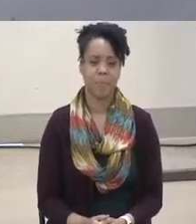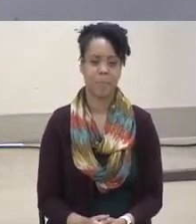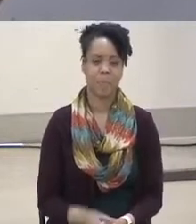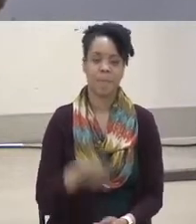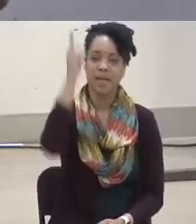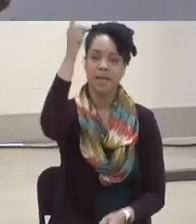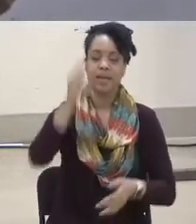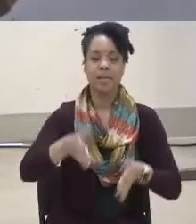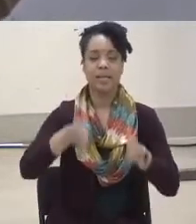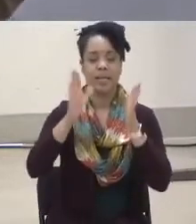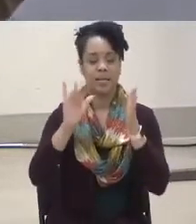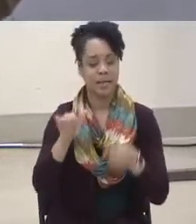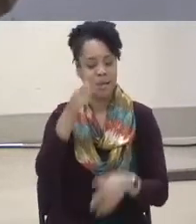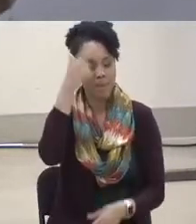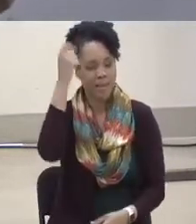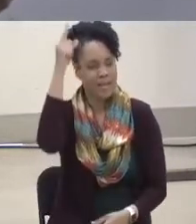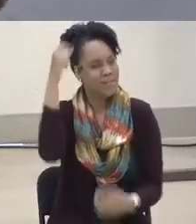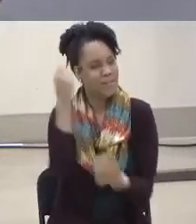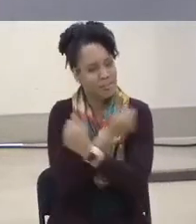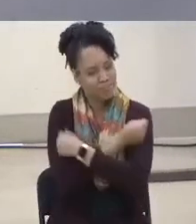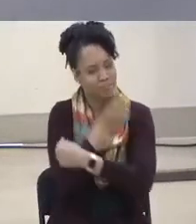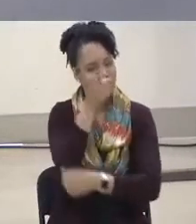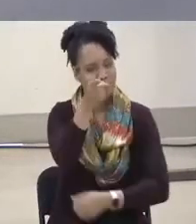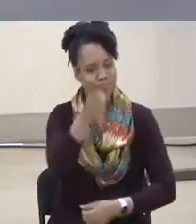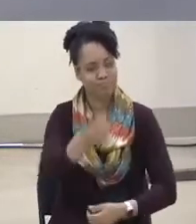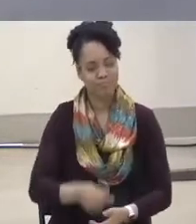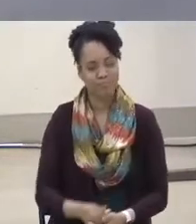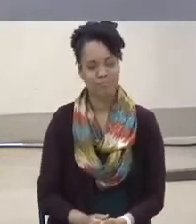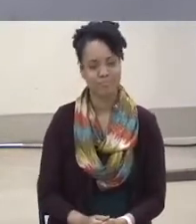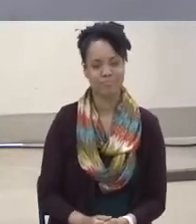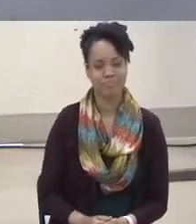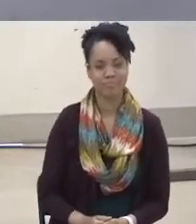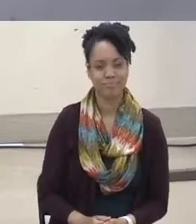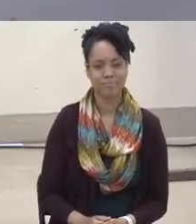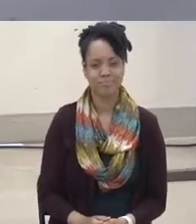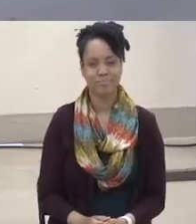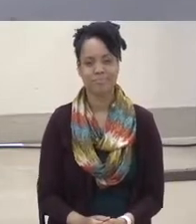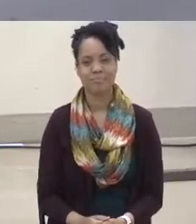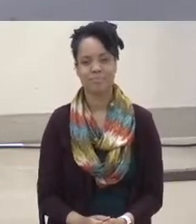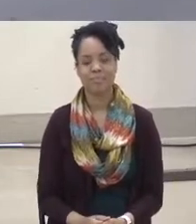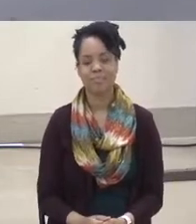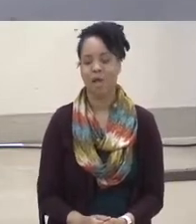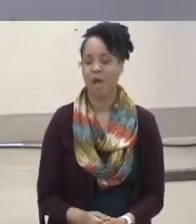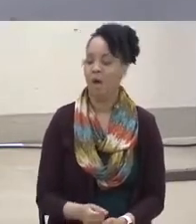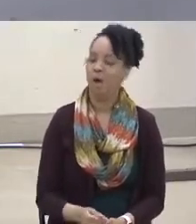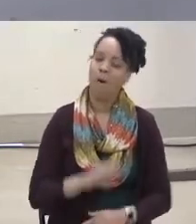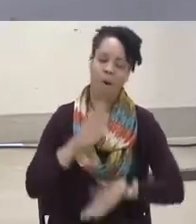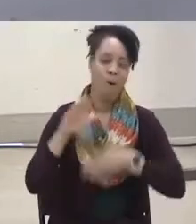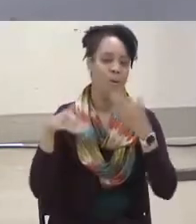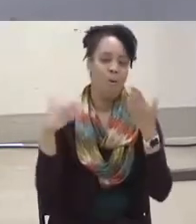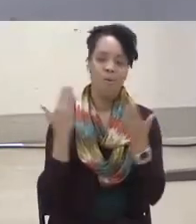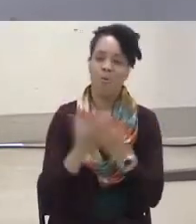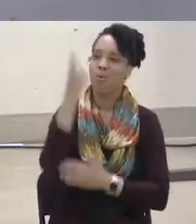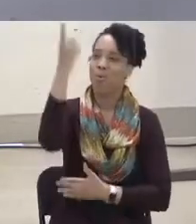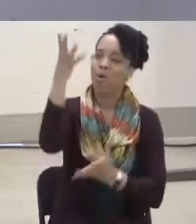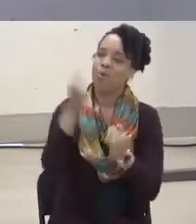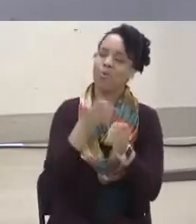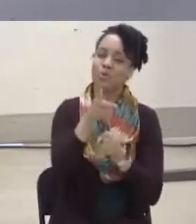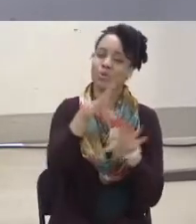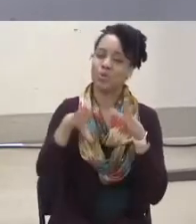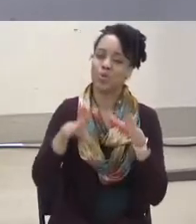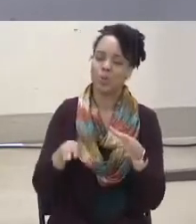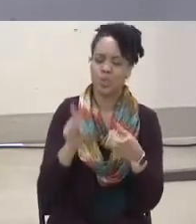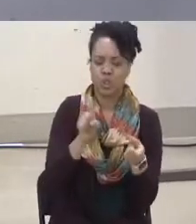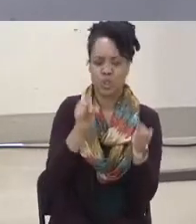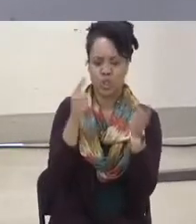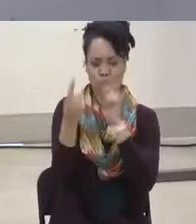He allows that because He loves you. Él lo permite porque Él te ama. All He wants you to do is to turn back